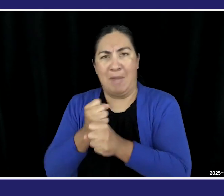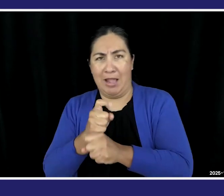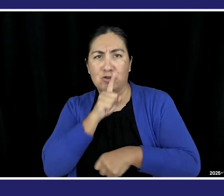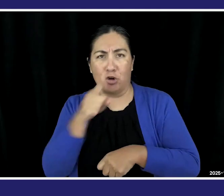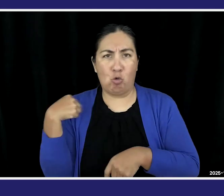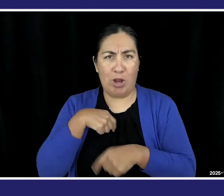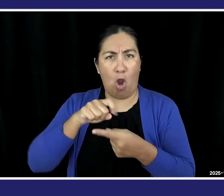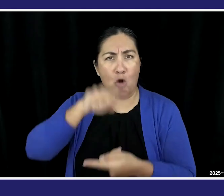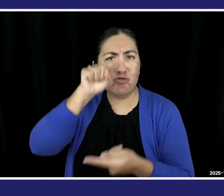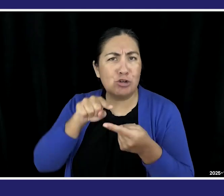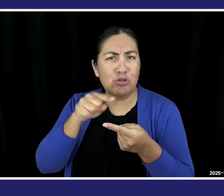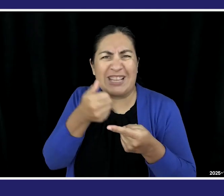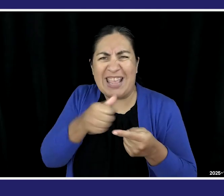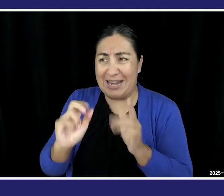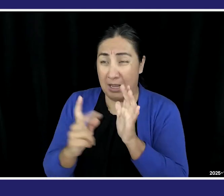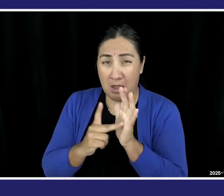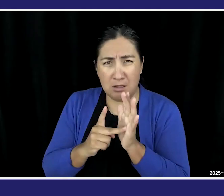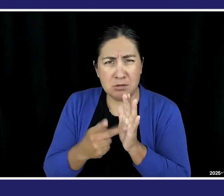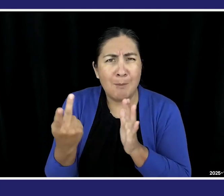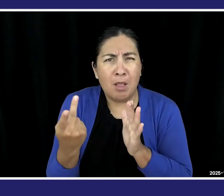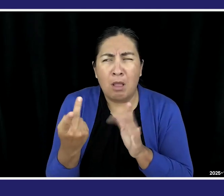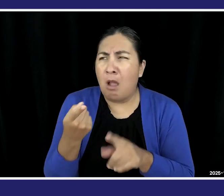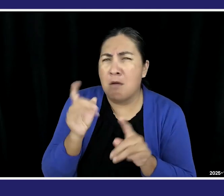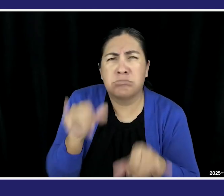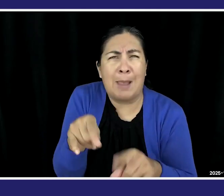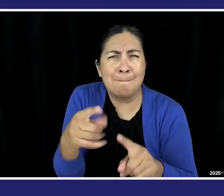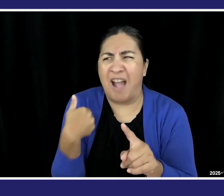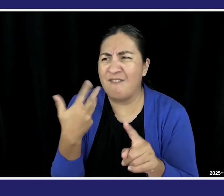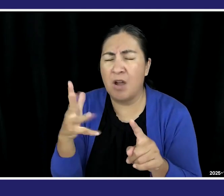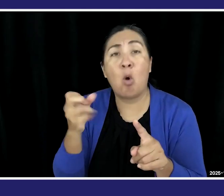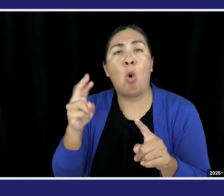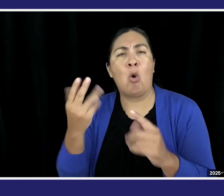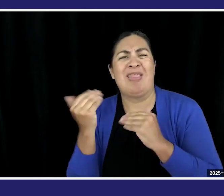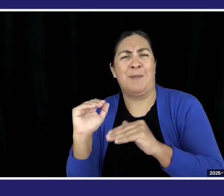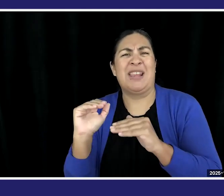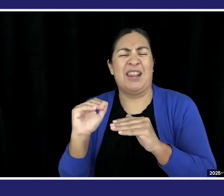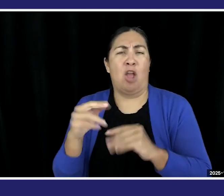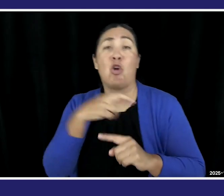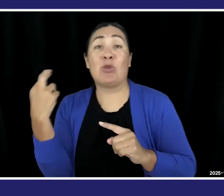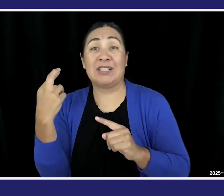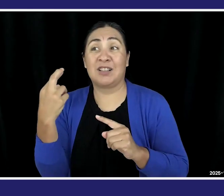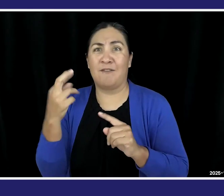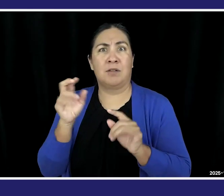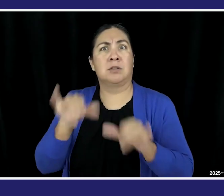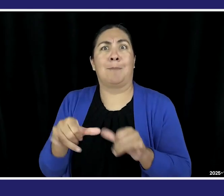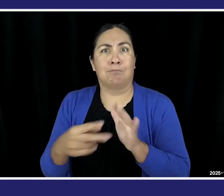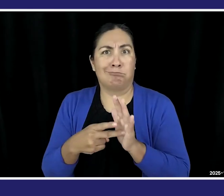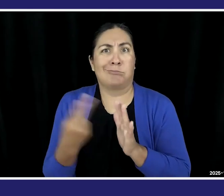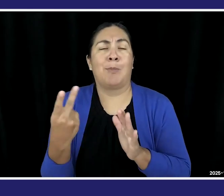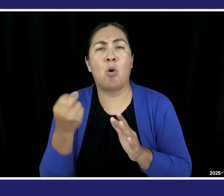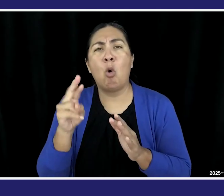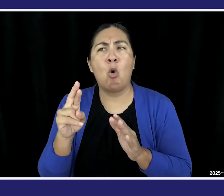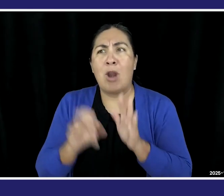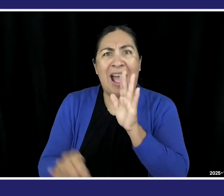are reducing any sort of duplication or mitigating the risk of duplication, continuing to identify gaps or any